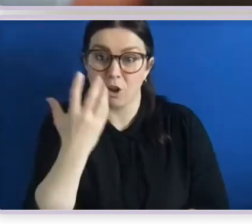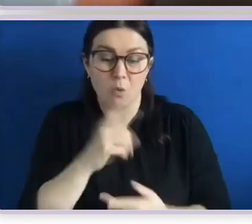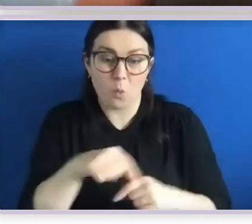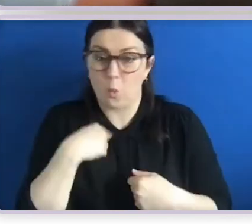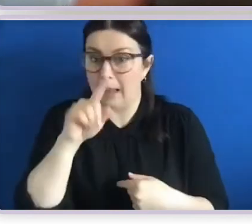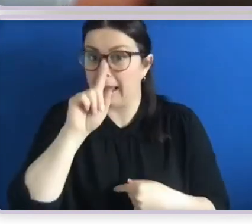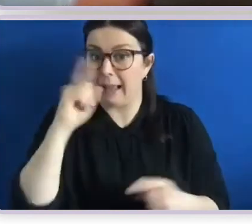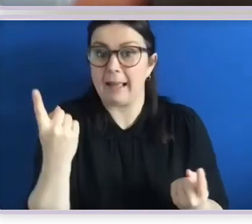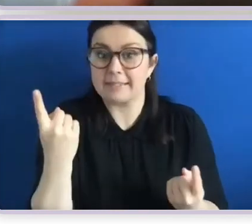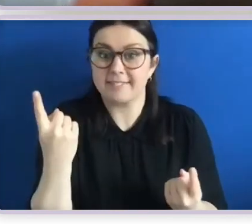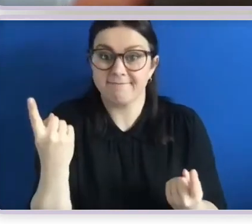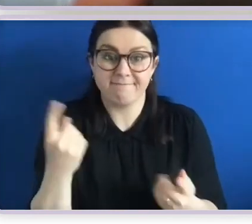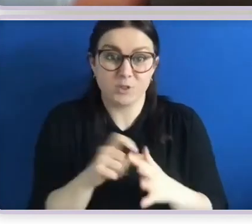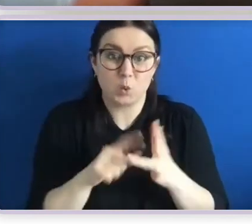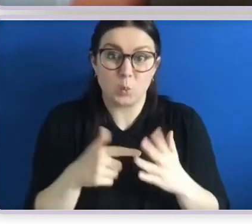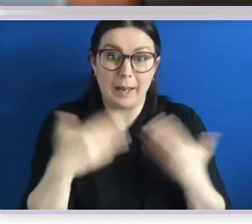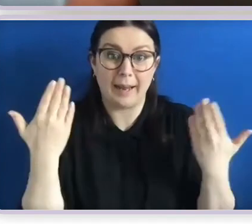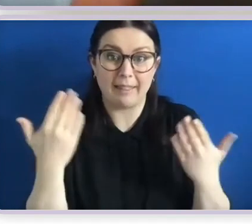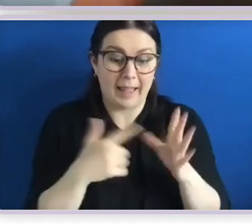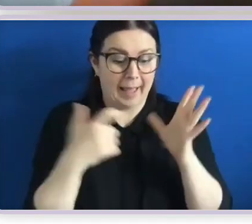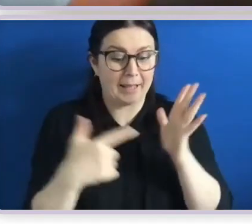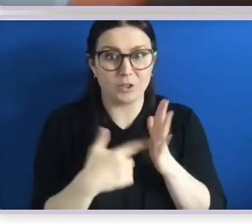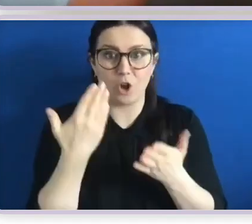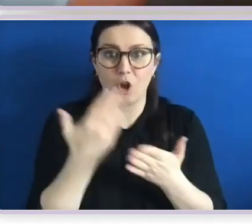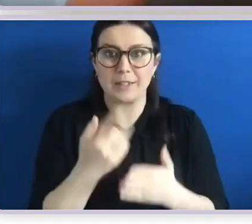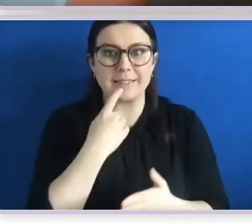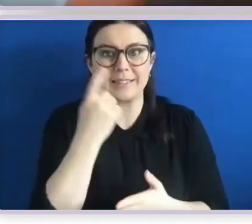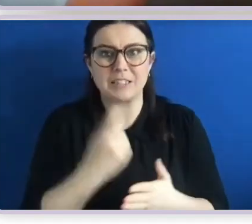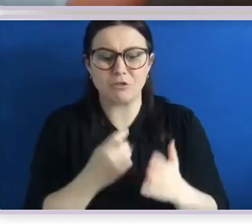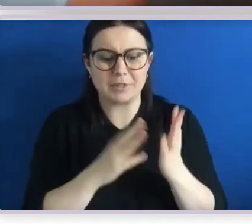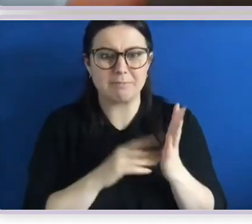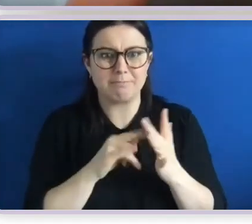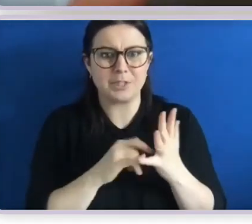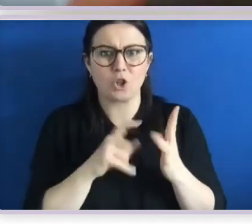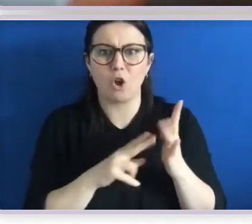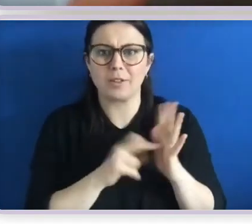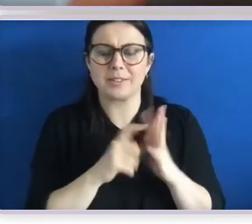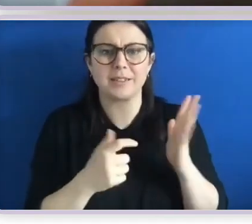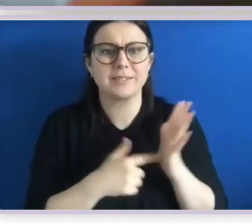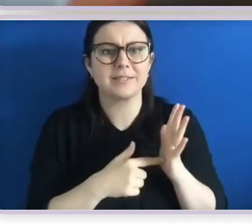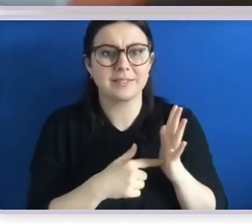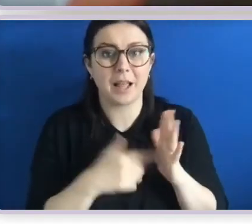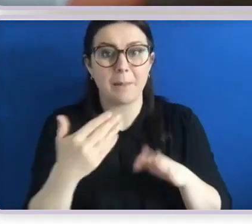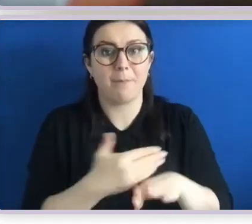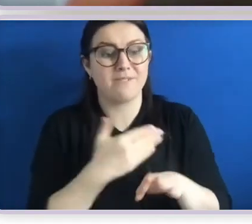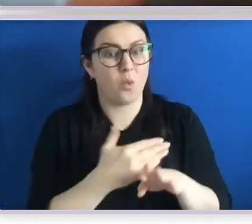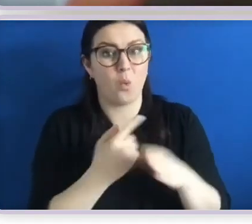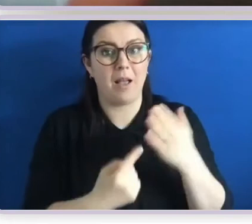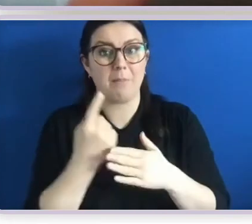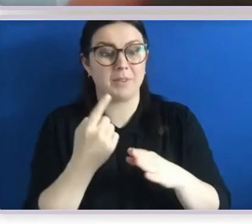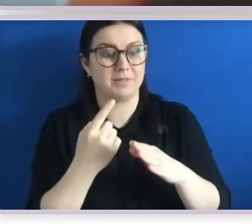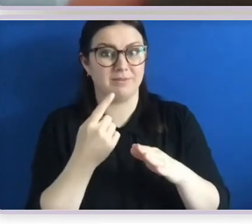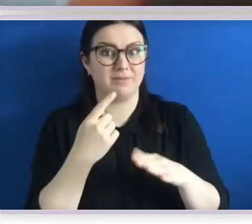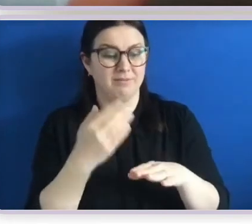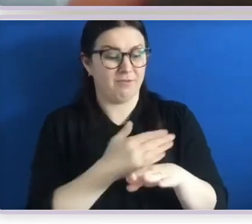on cases of serious misconduct that have happened before 1 July back in March. There are